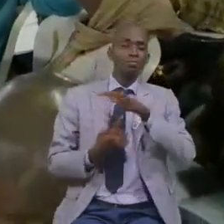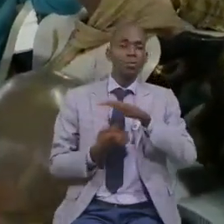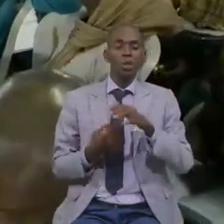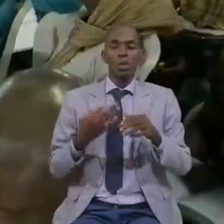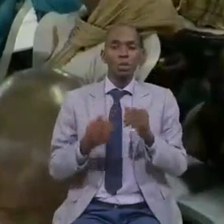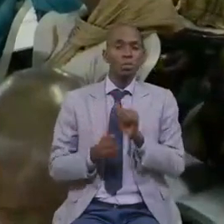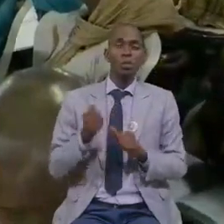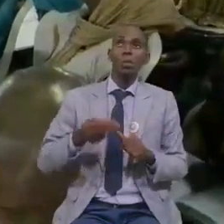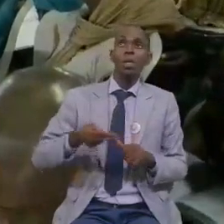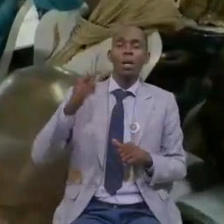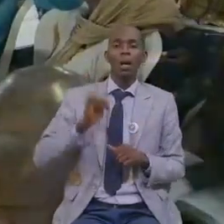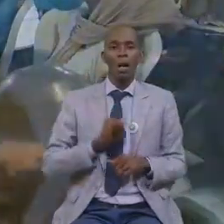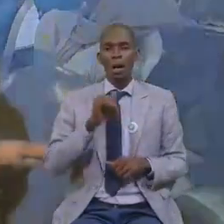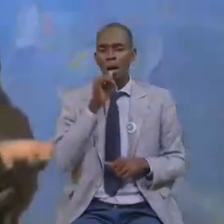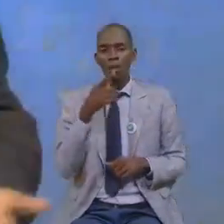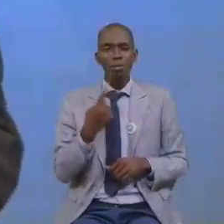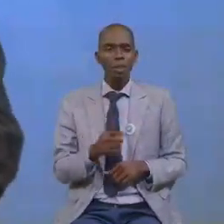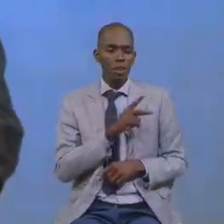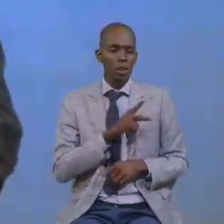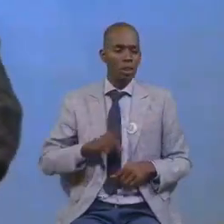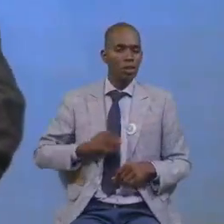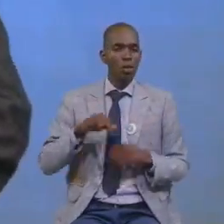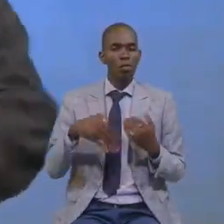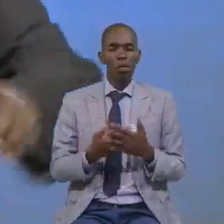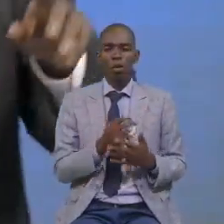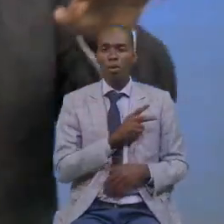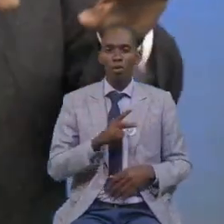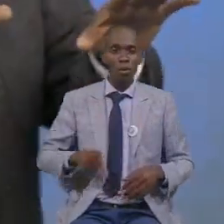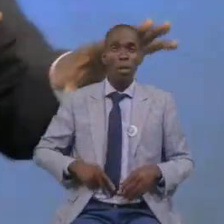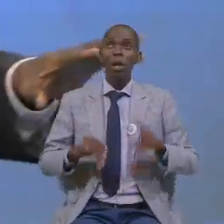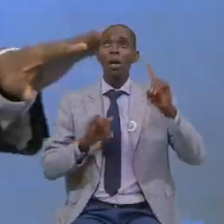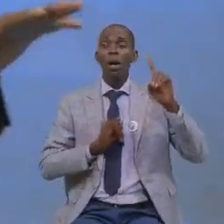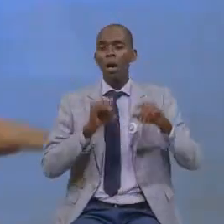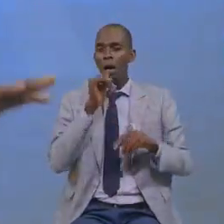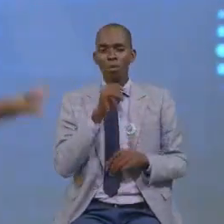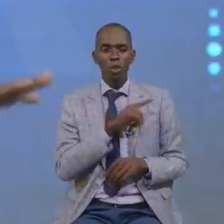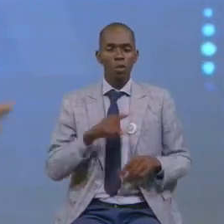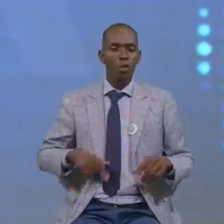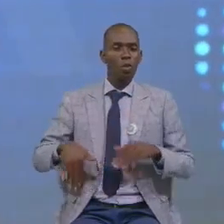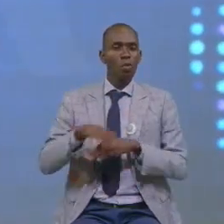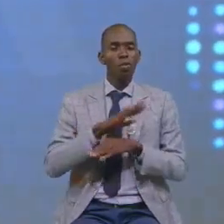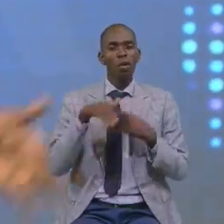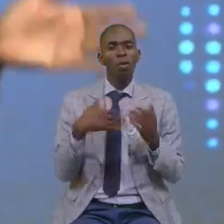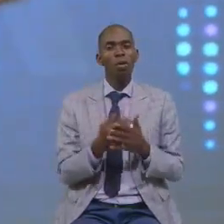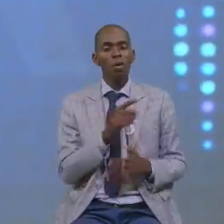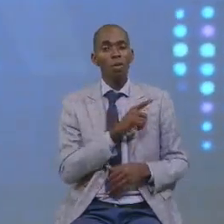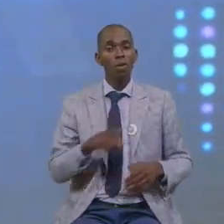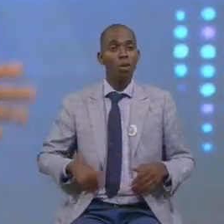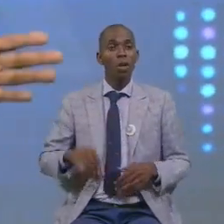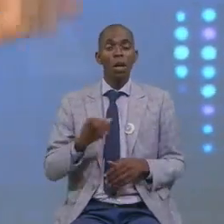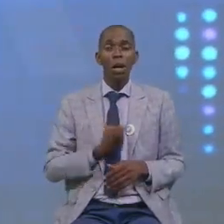the King of Kings. I am the Lord of Lords. I am their Lord. And I sit now in